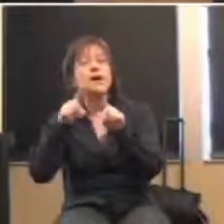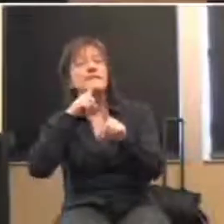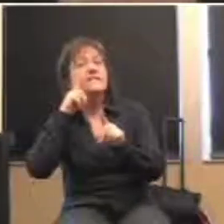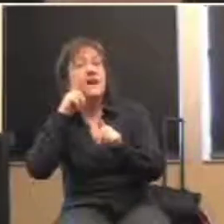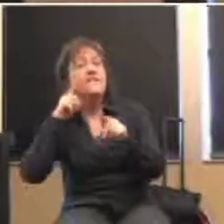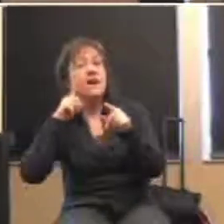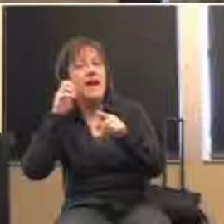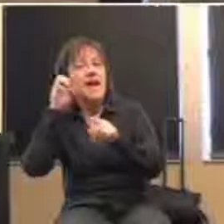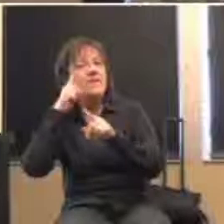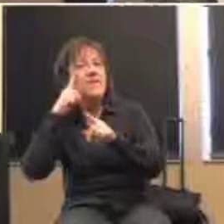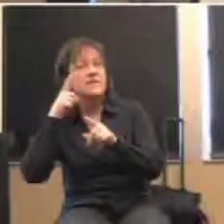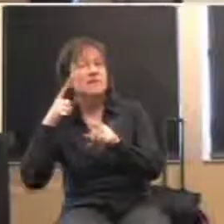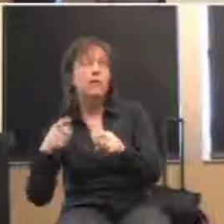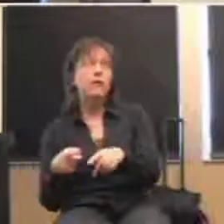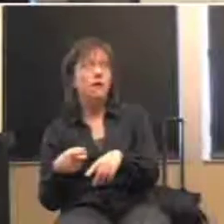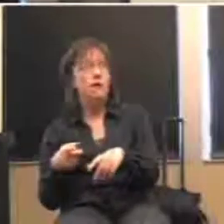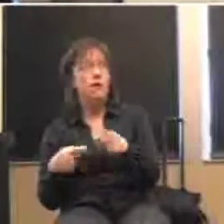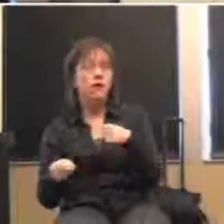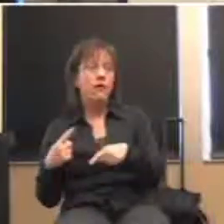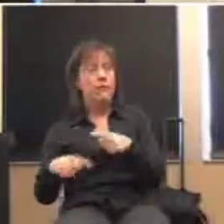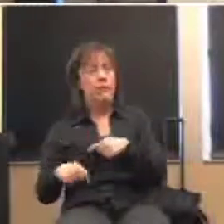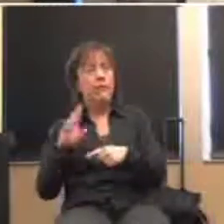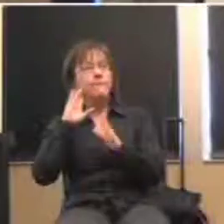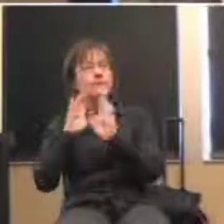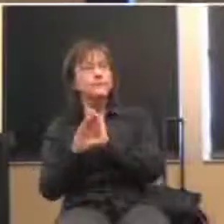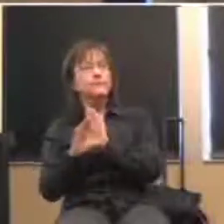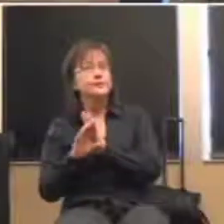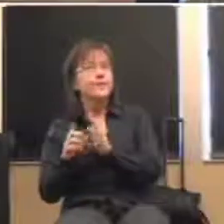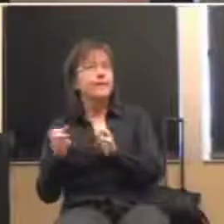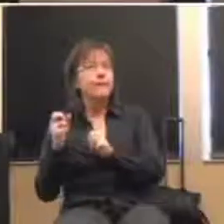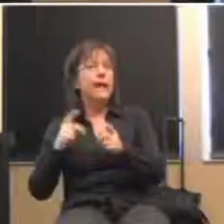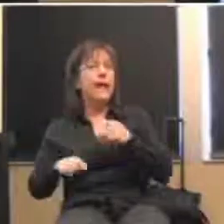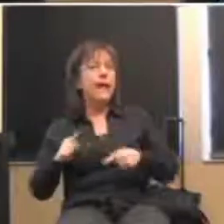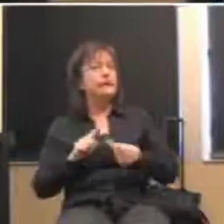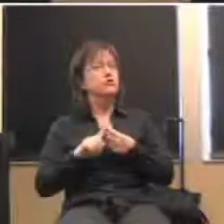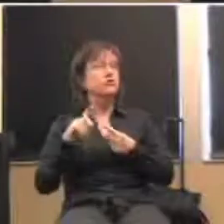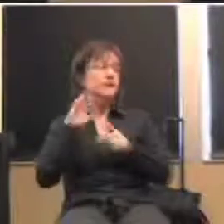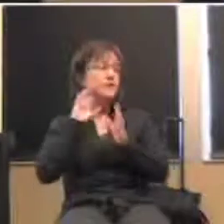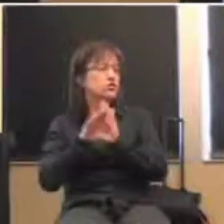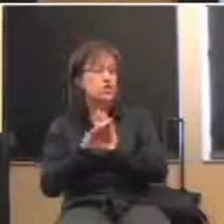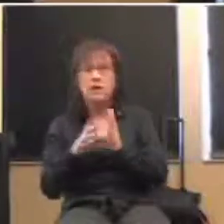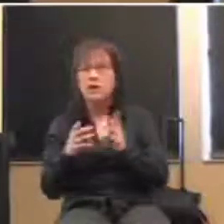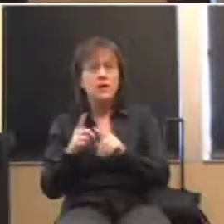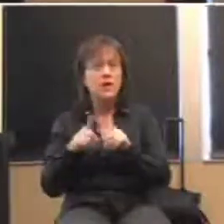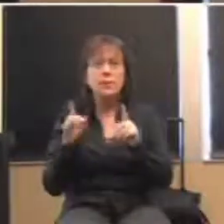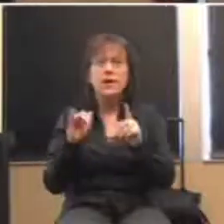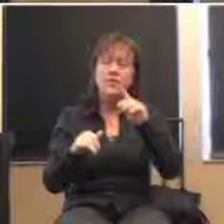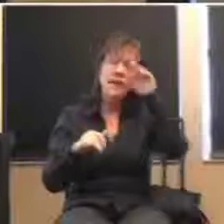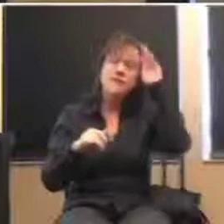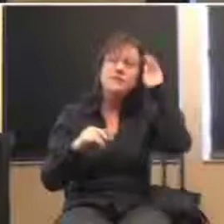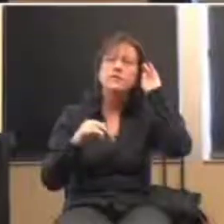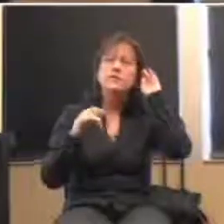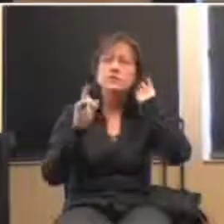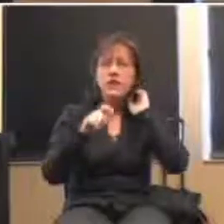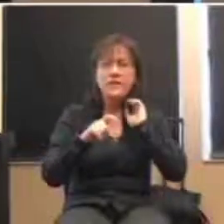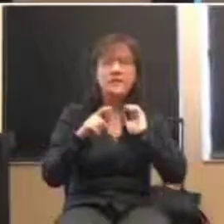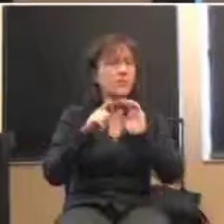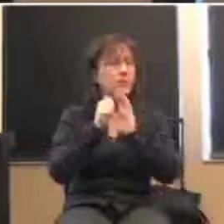we're going down to pictures. Oh, down to pictures. Well, you all know this. You had to pass those silly sign tests, didn't